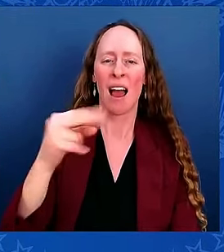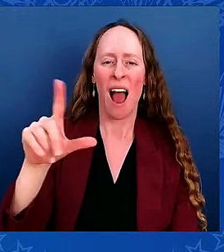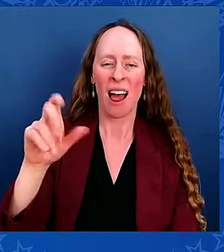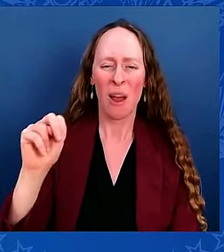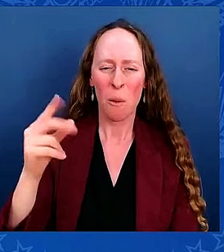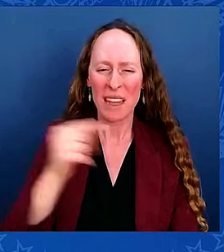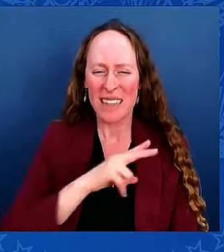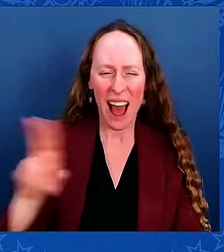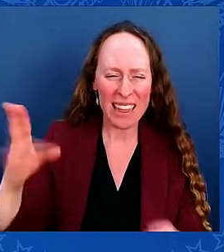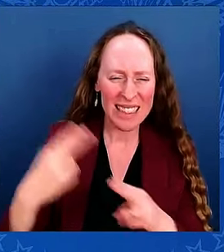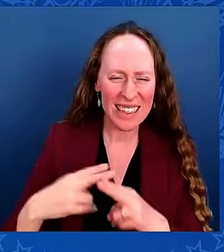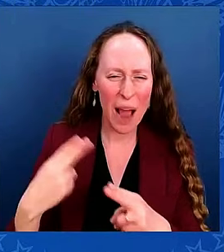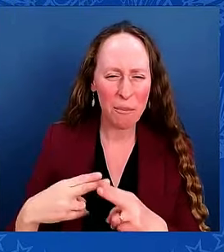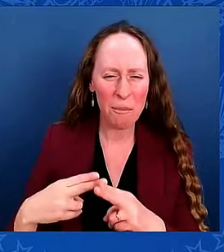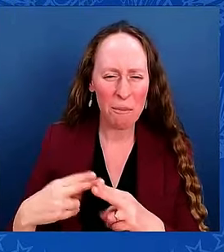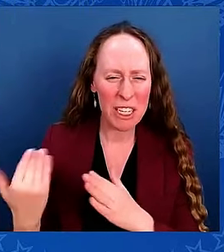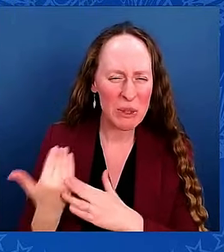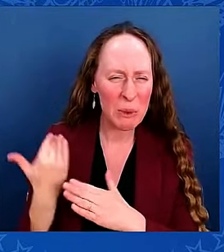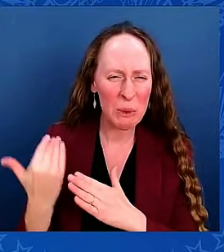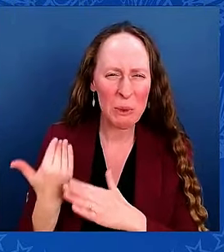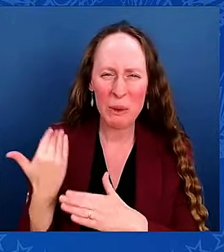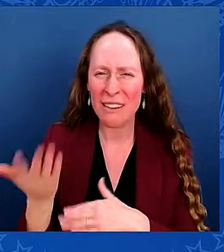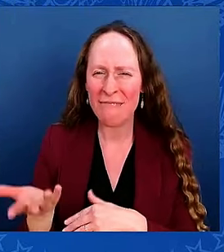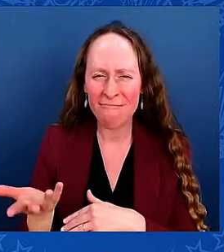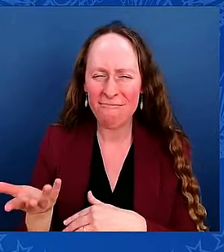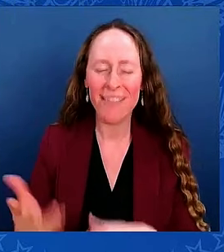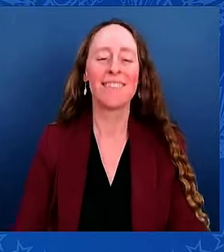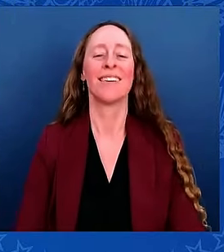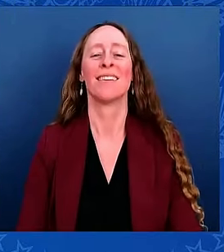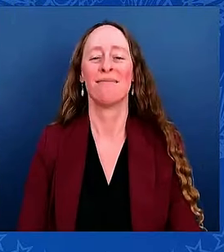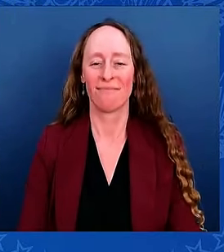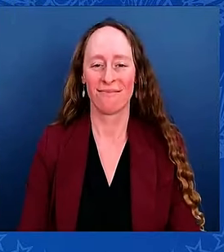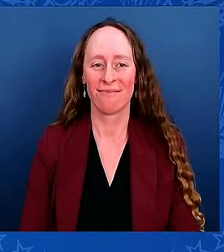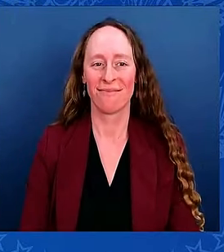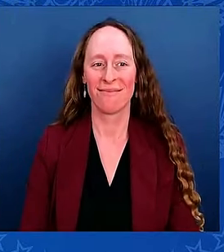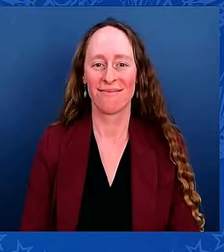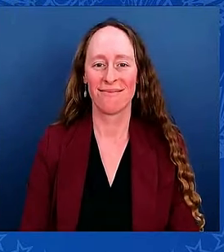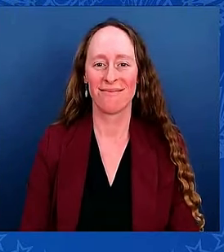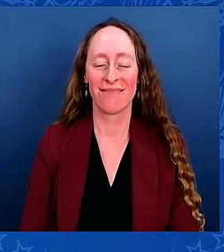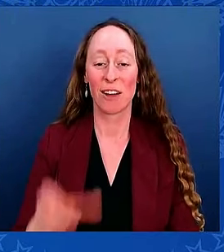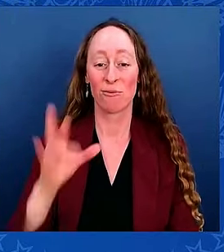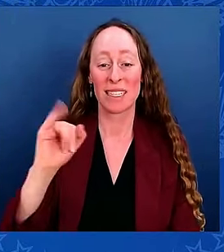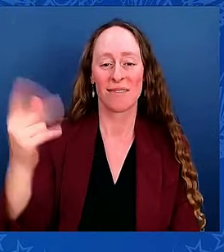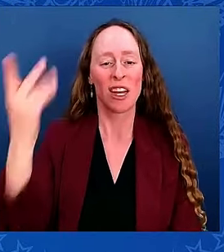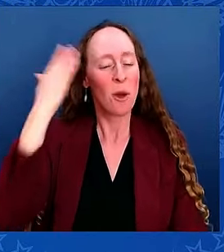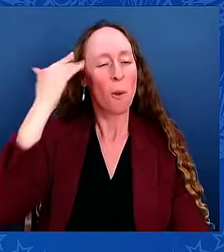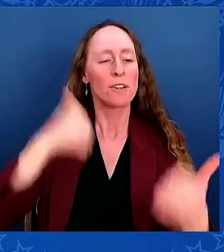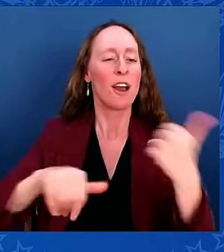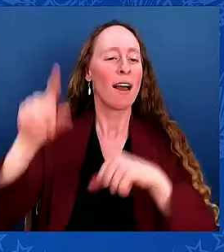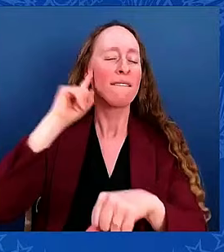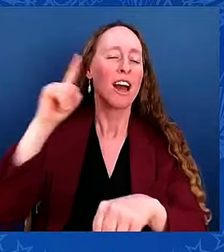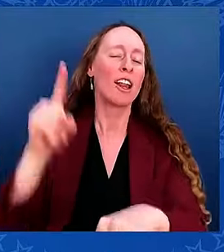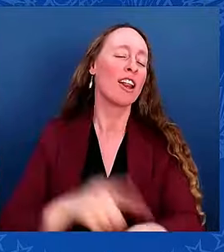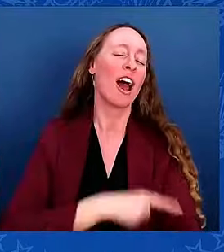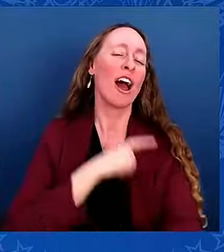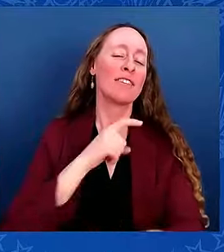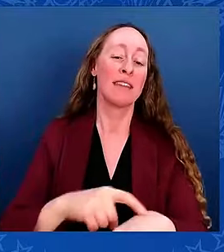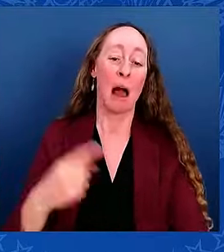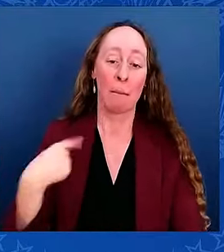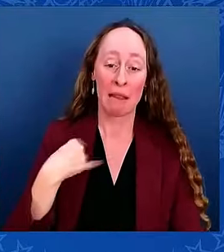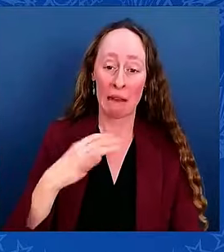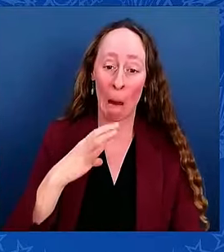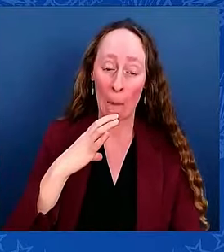Chris and I have been doing this for so many years now, it's getting old. Or at least I'm getting old. Chris isn't getting old. And